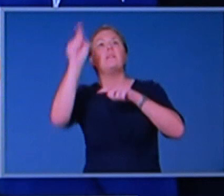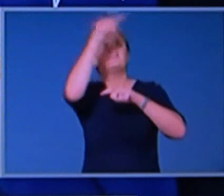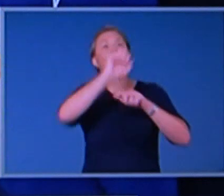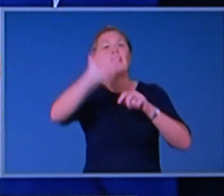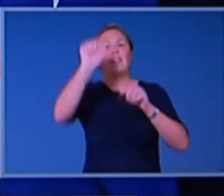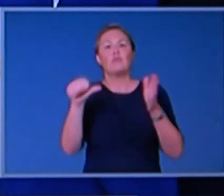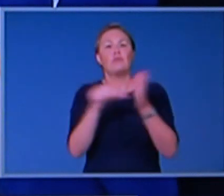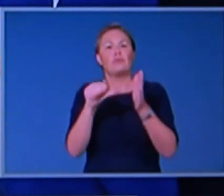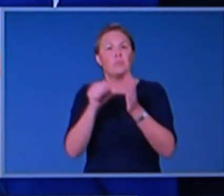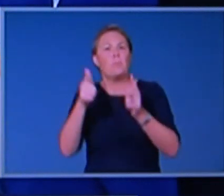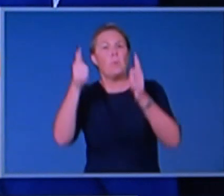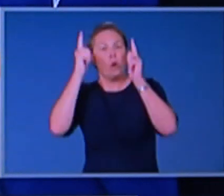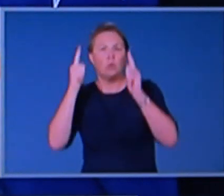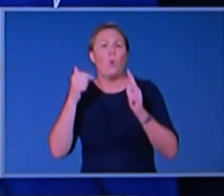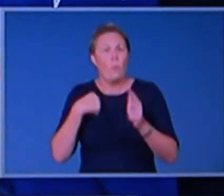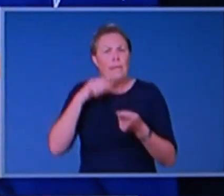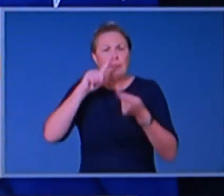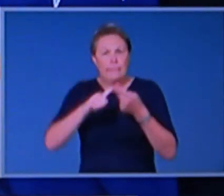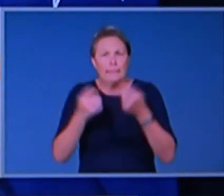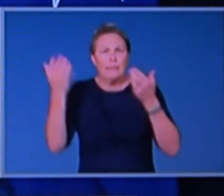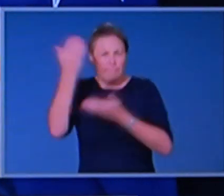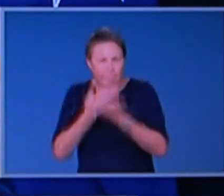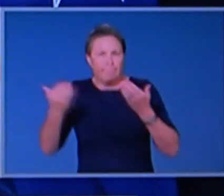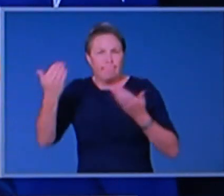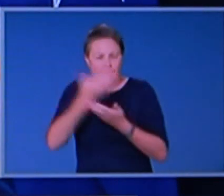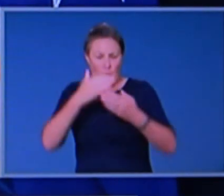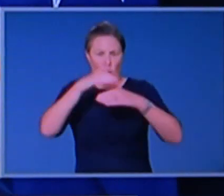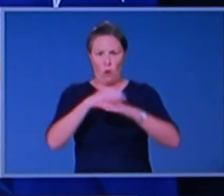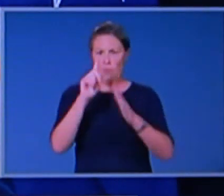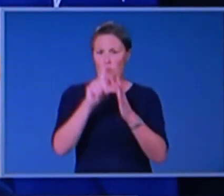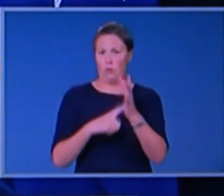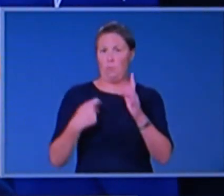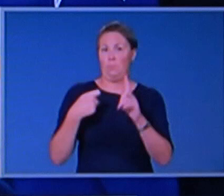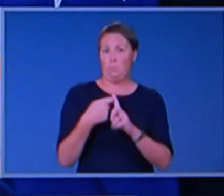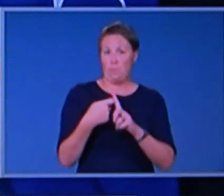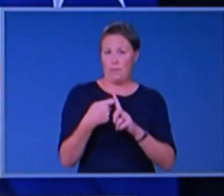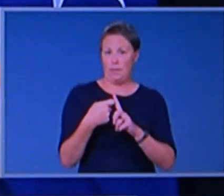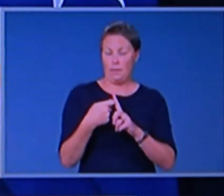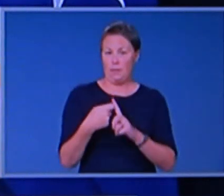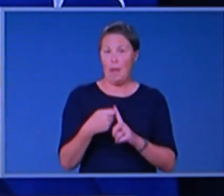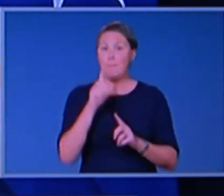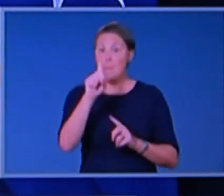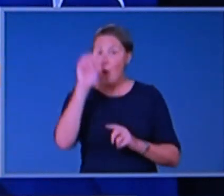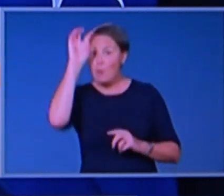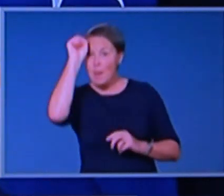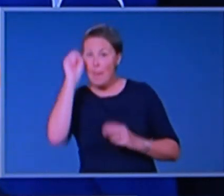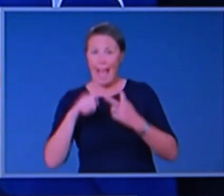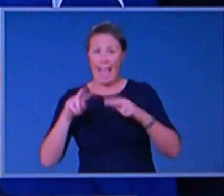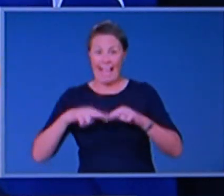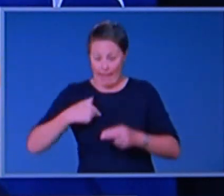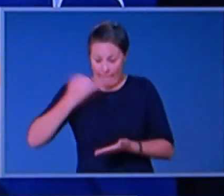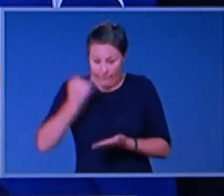And let's also remember that where JobKeeper doesn't apply, JobSeeker does kick